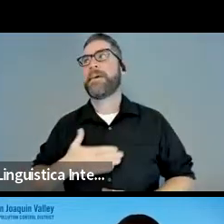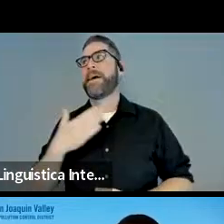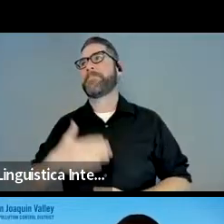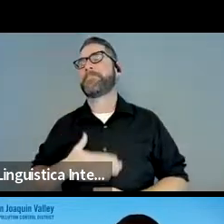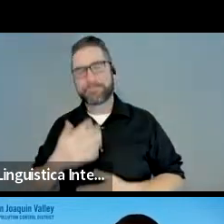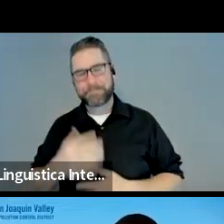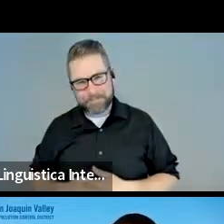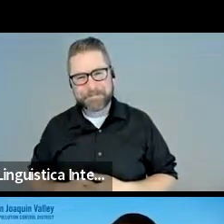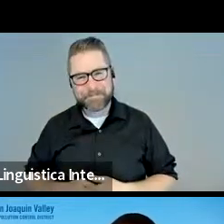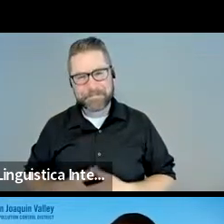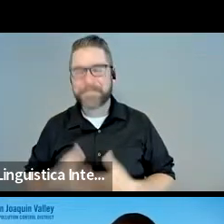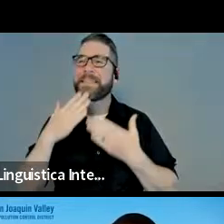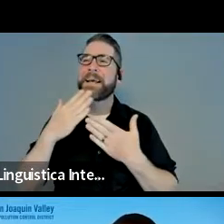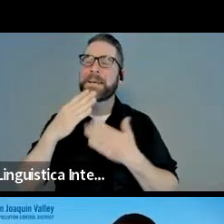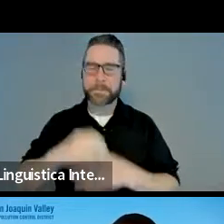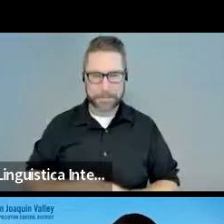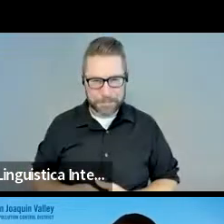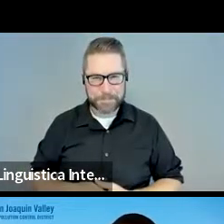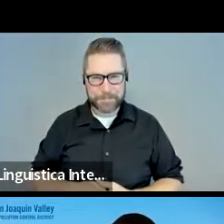Thank you.